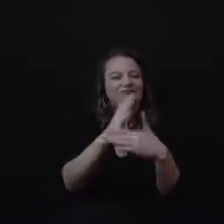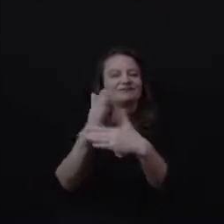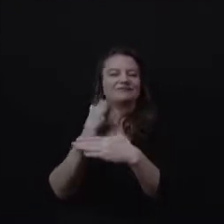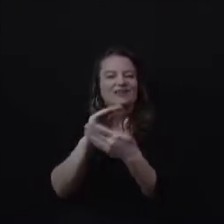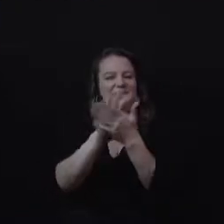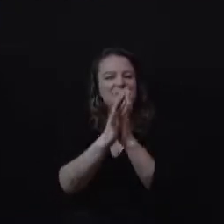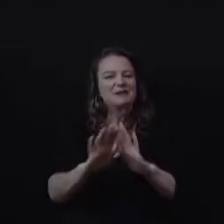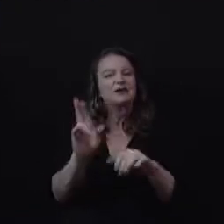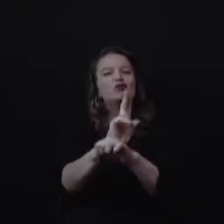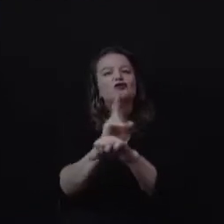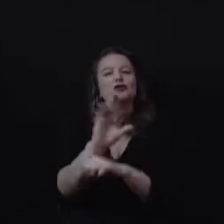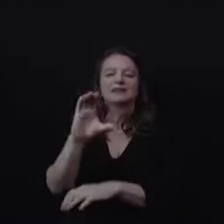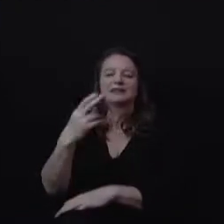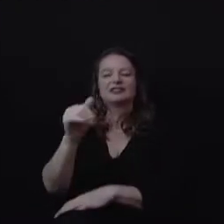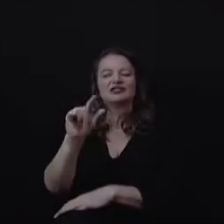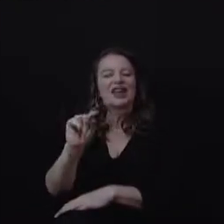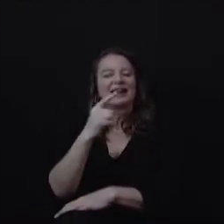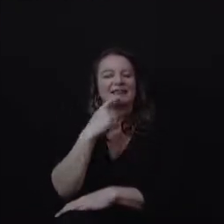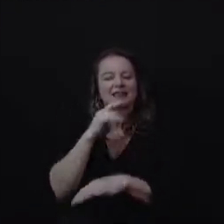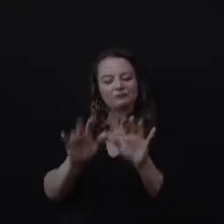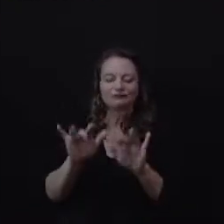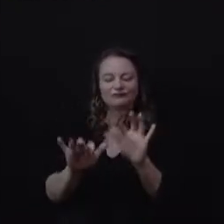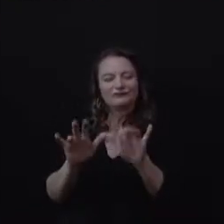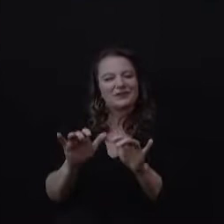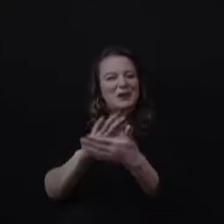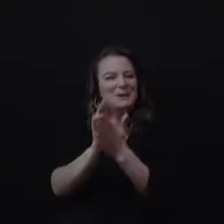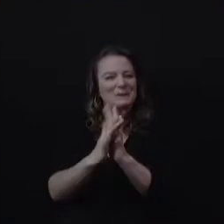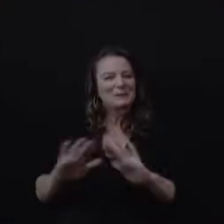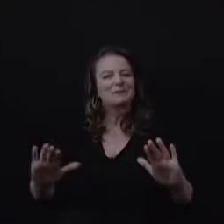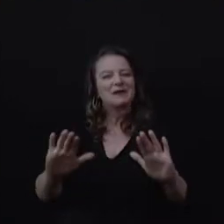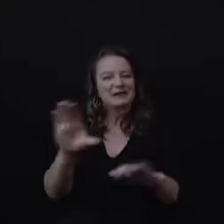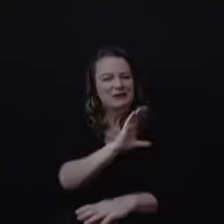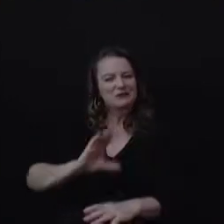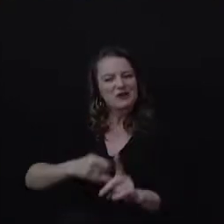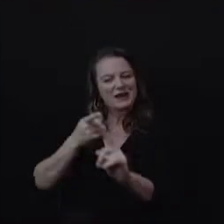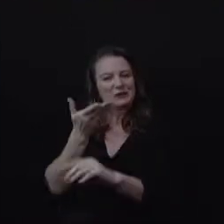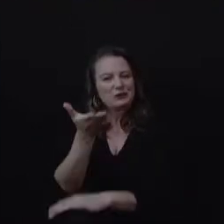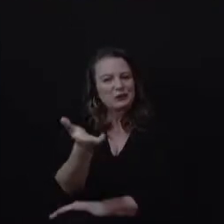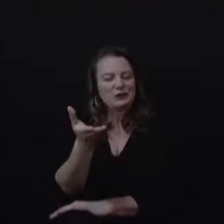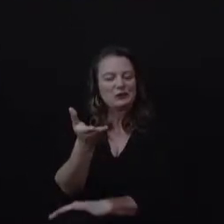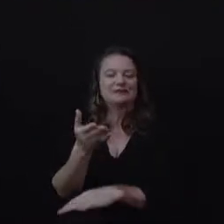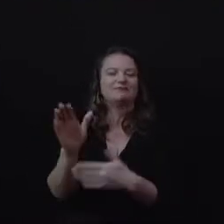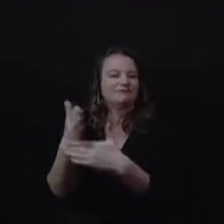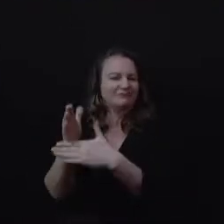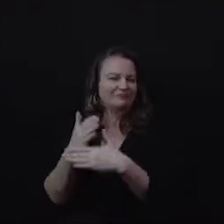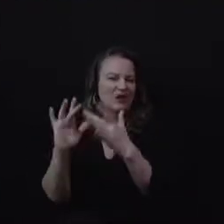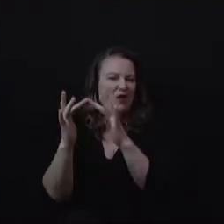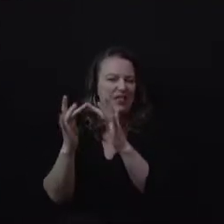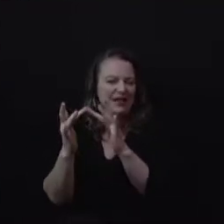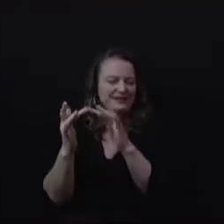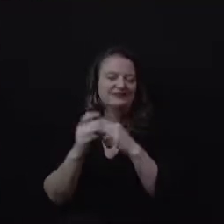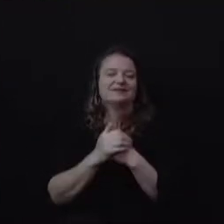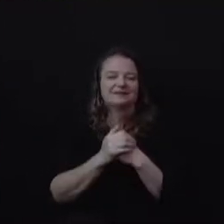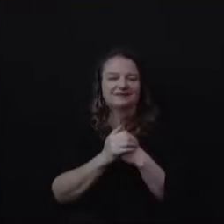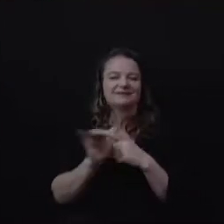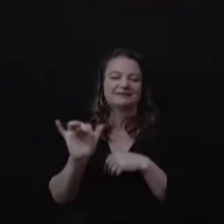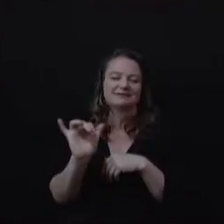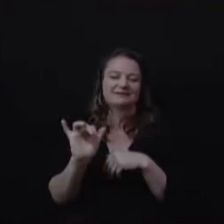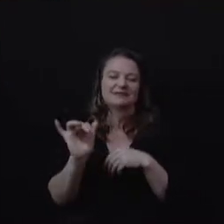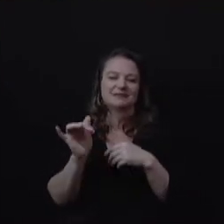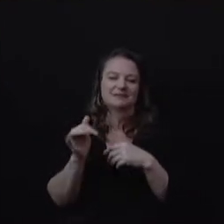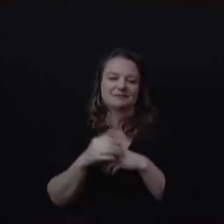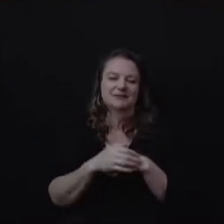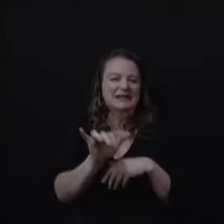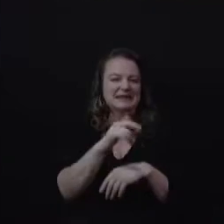the chat, to say where you're from, to say peace of Christ with you and also with you, to extend and receive that peace online as well as in this